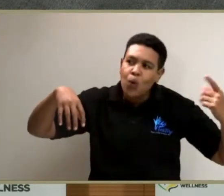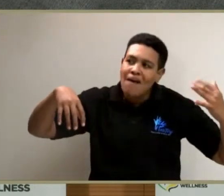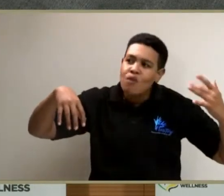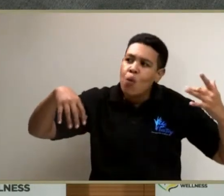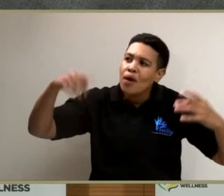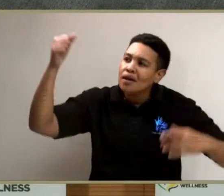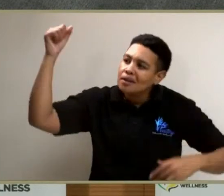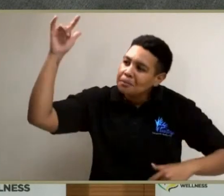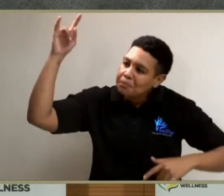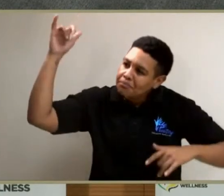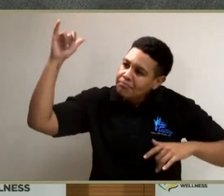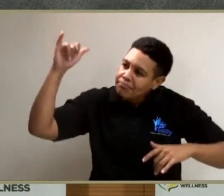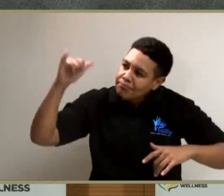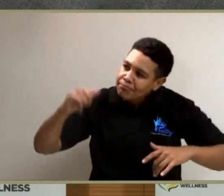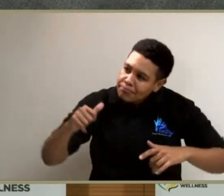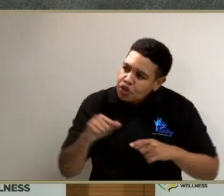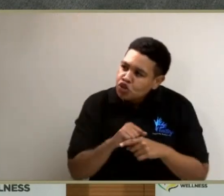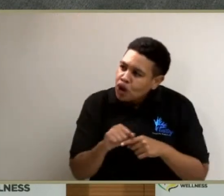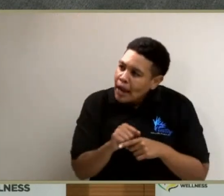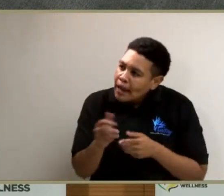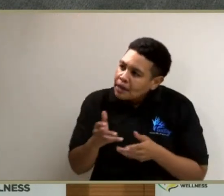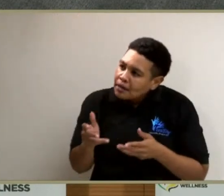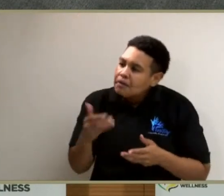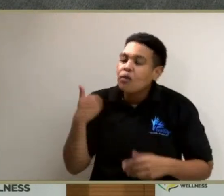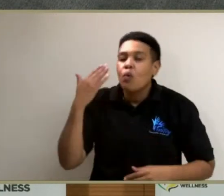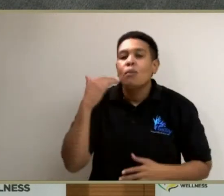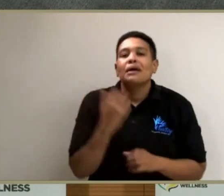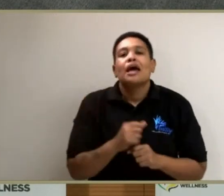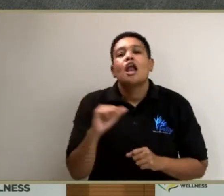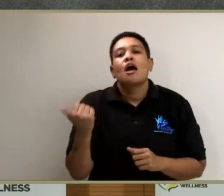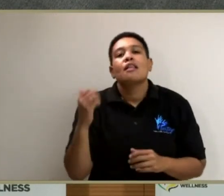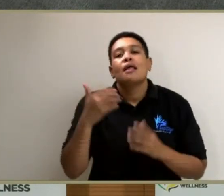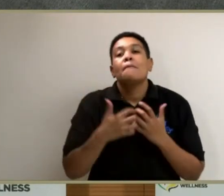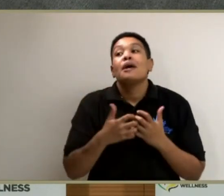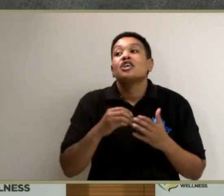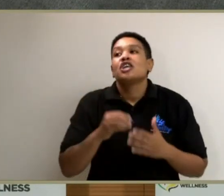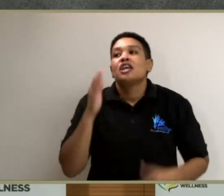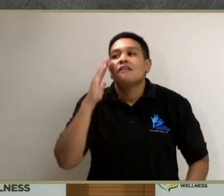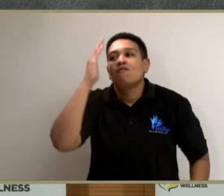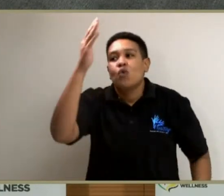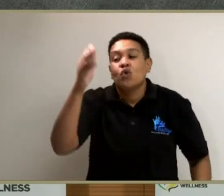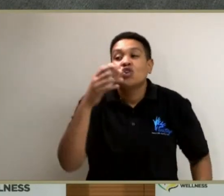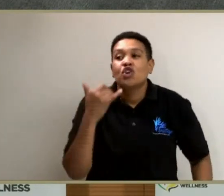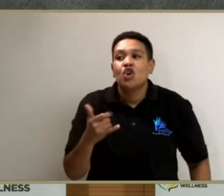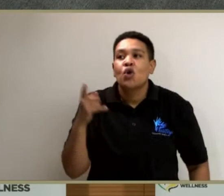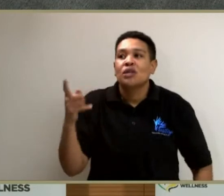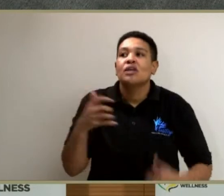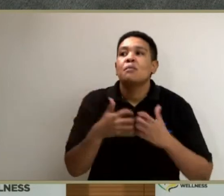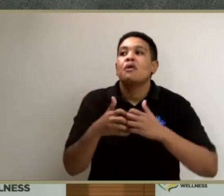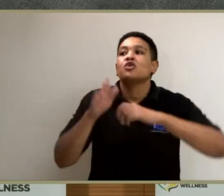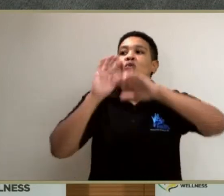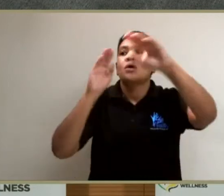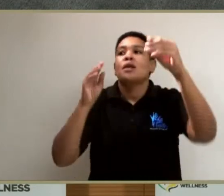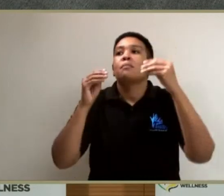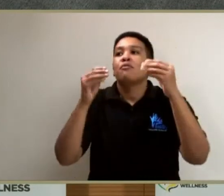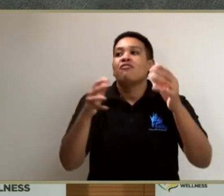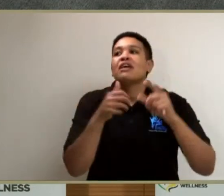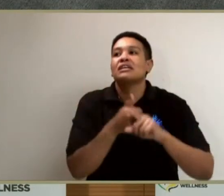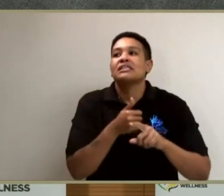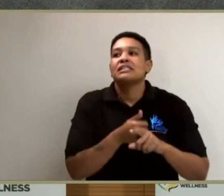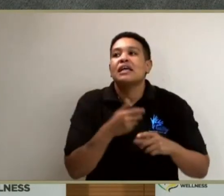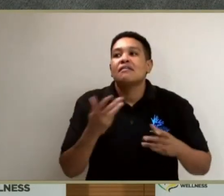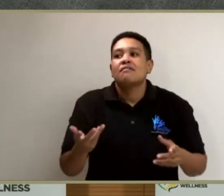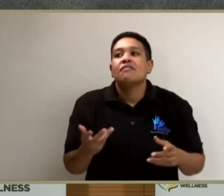and hope to get another machine sometime in the near future, but for now, this machine will provide, I